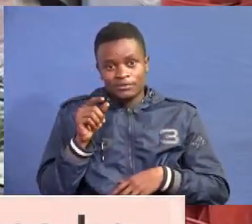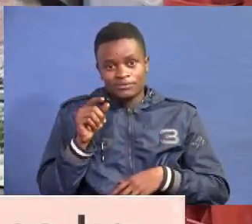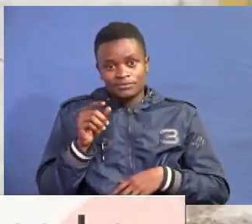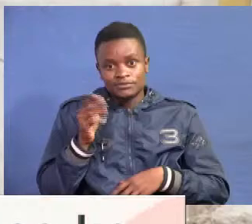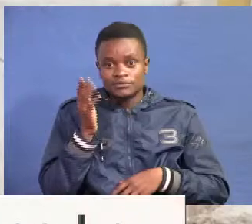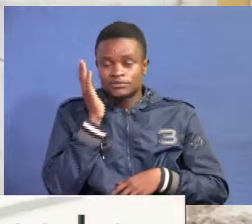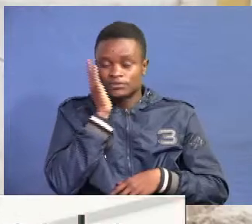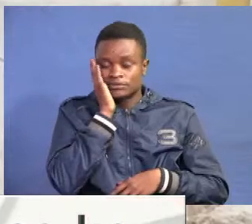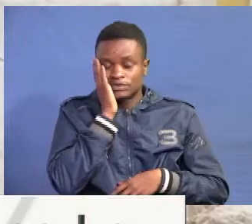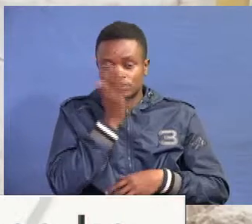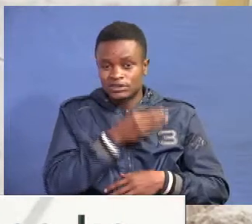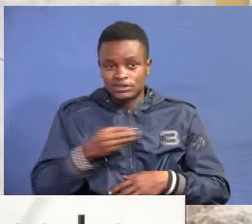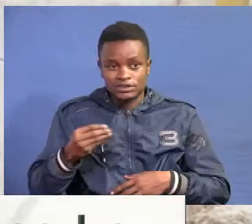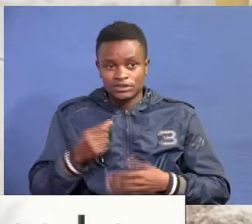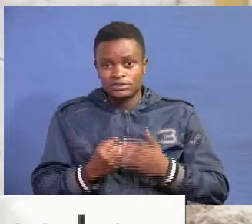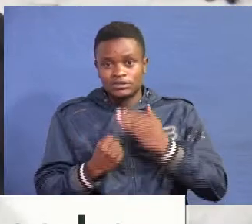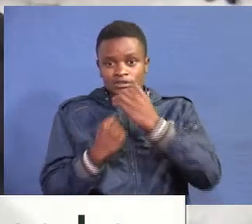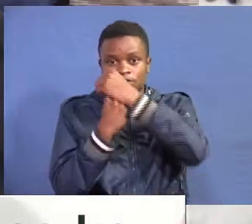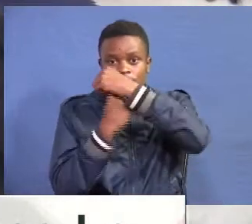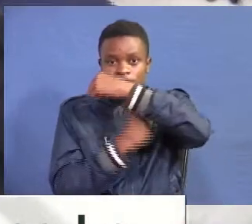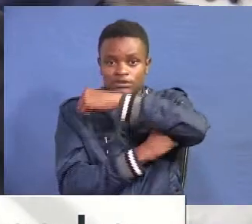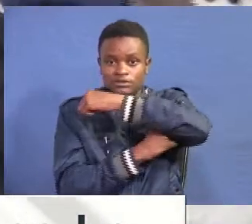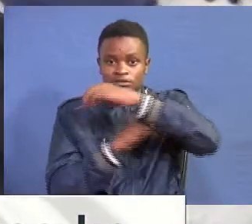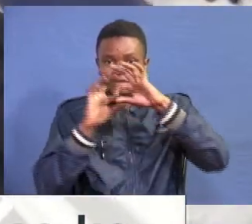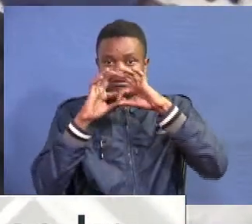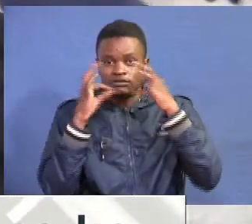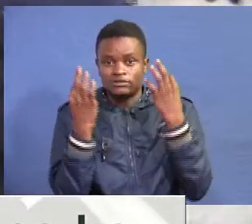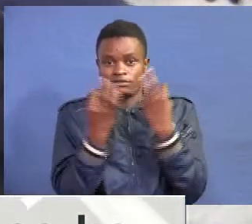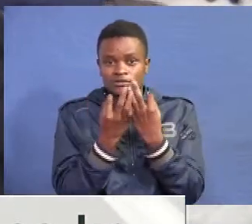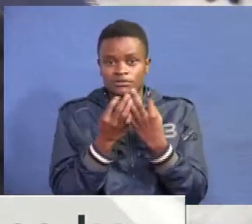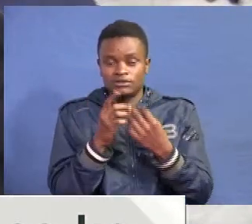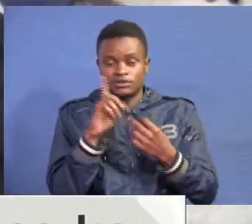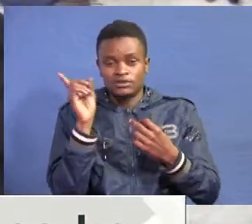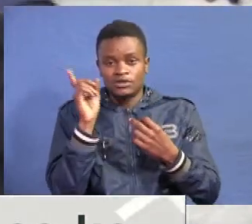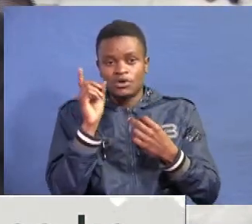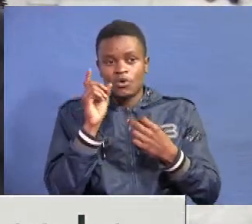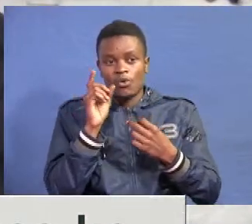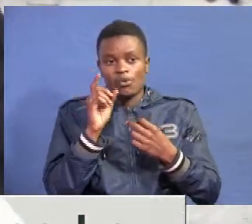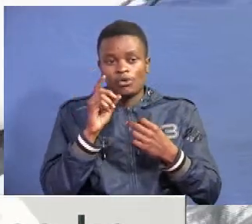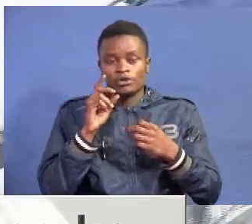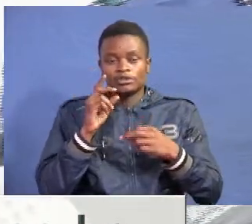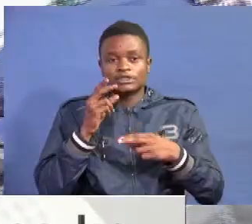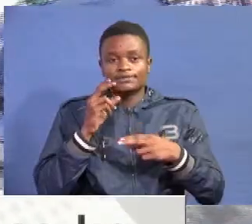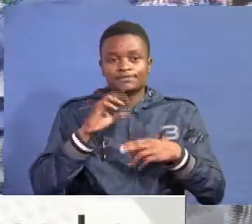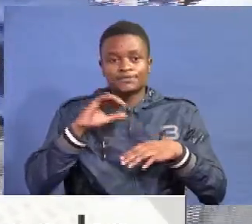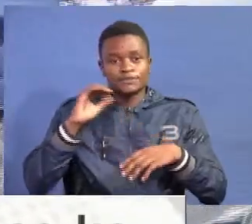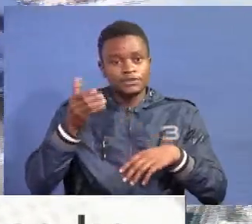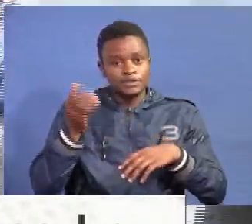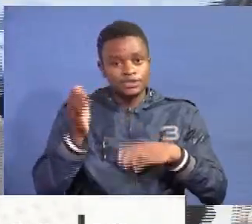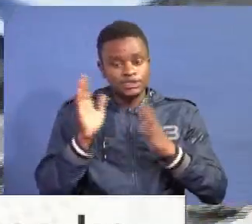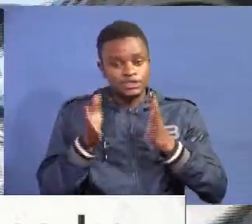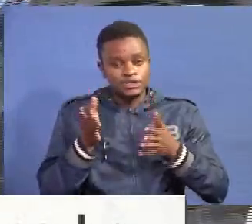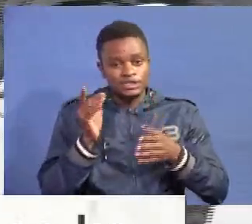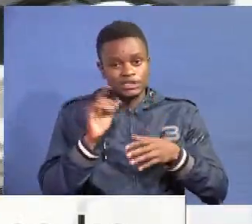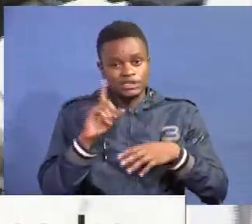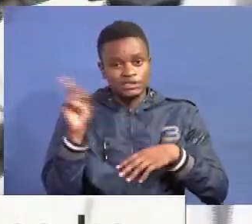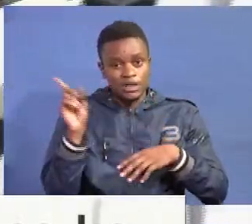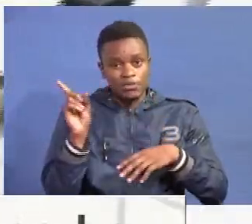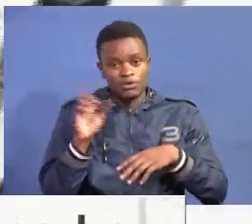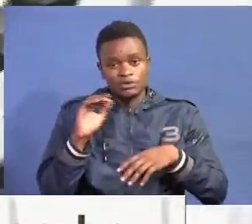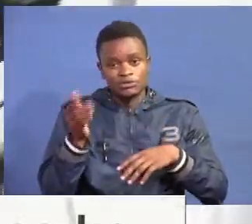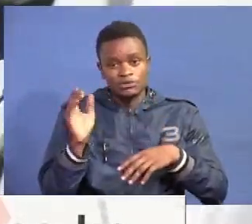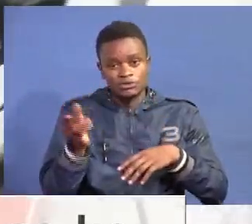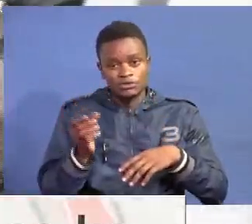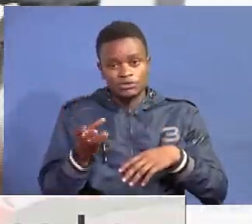and support their families. Caroline Wesonga, a trader at Muthurwa, says that despite existing government funding